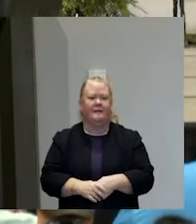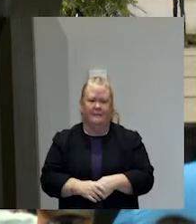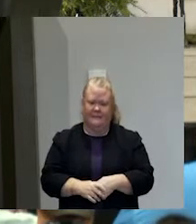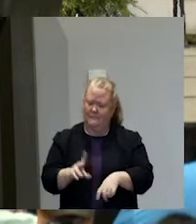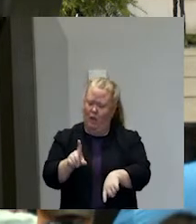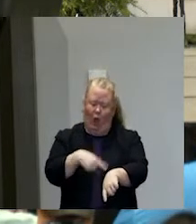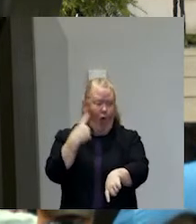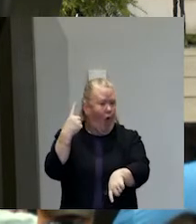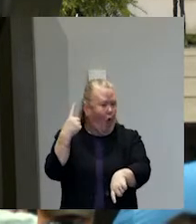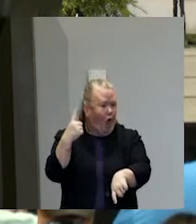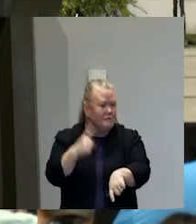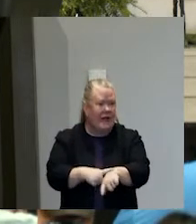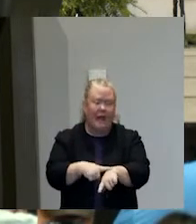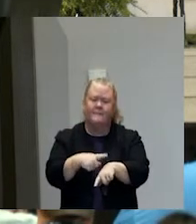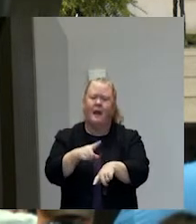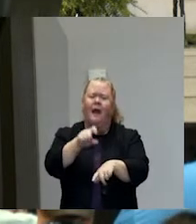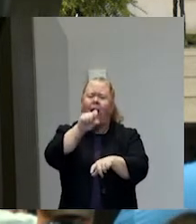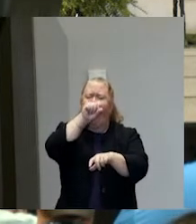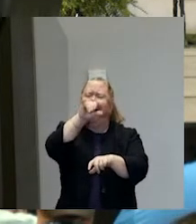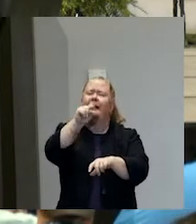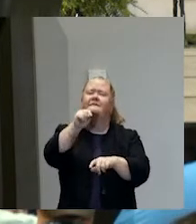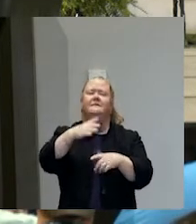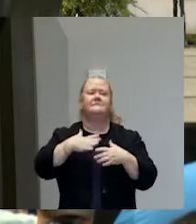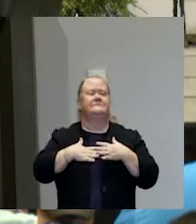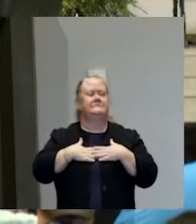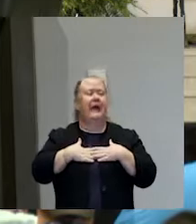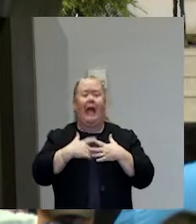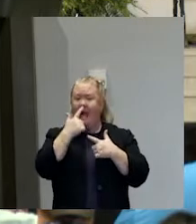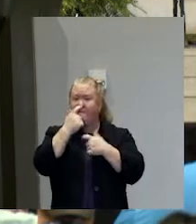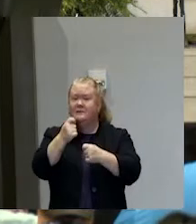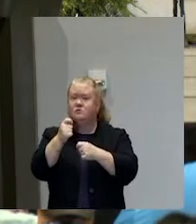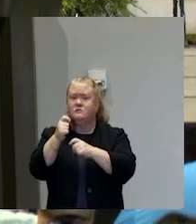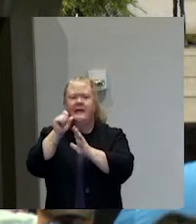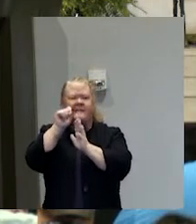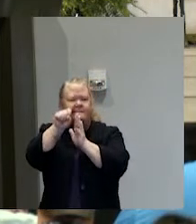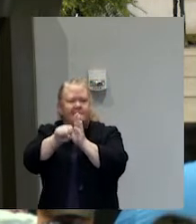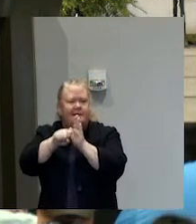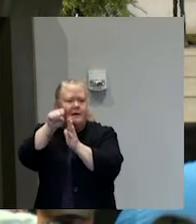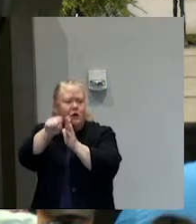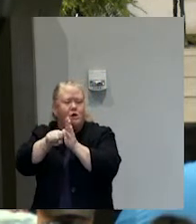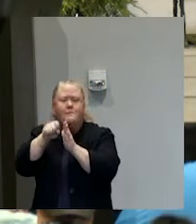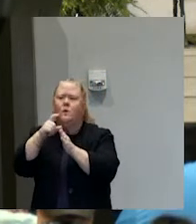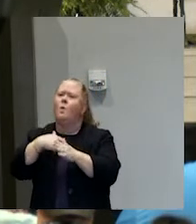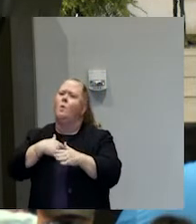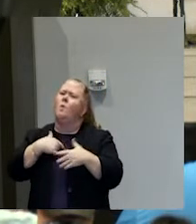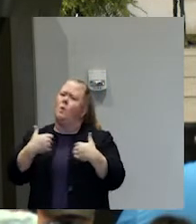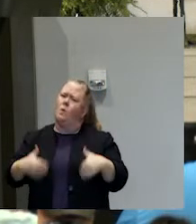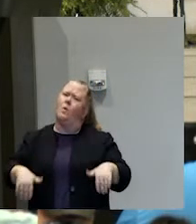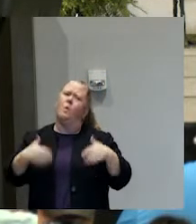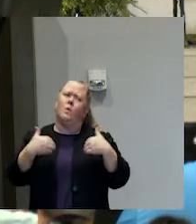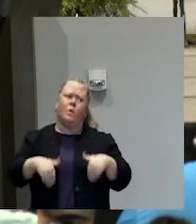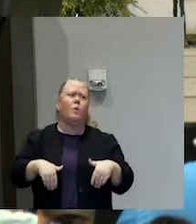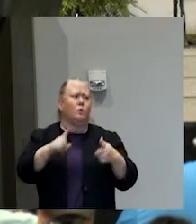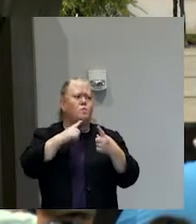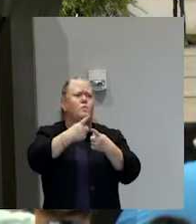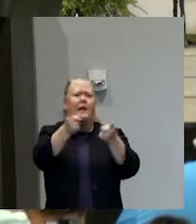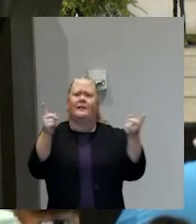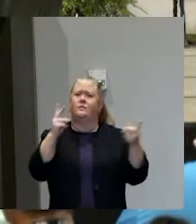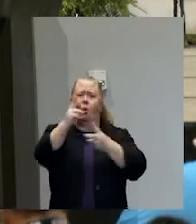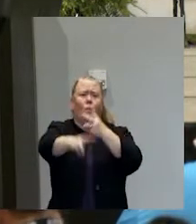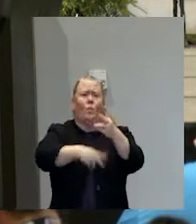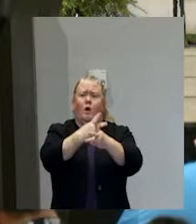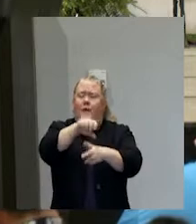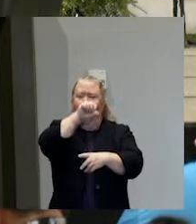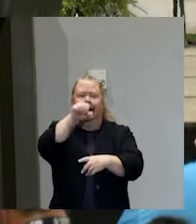and I love it. I have a special interest in filmmaking. I understood the world through films. I